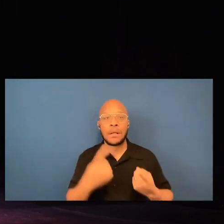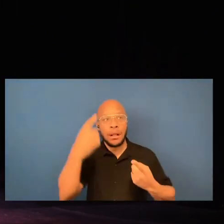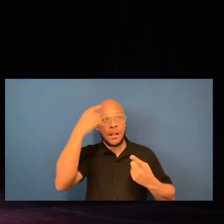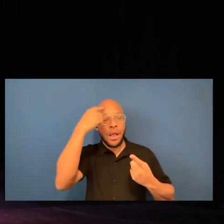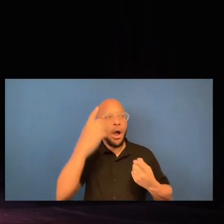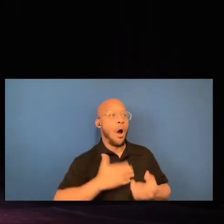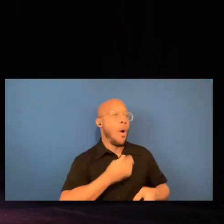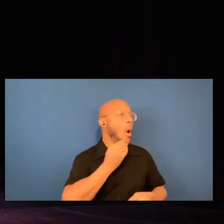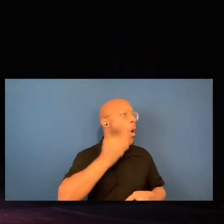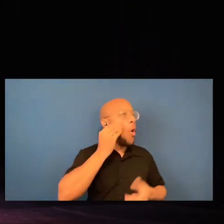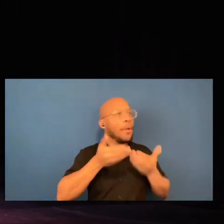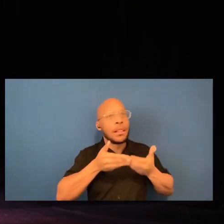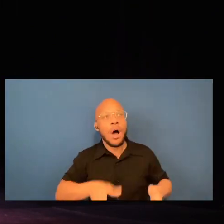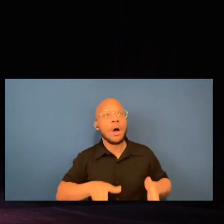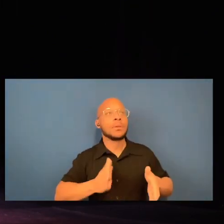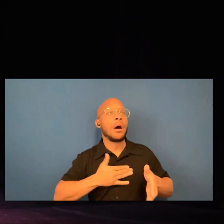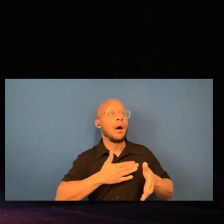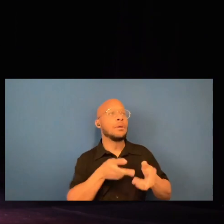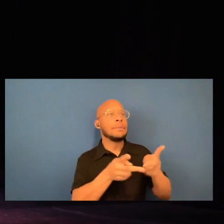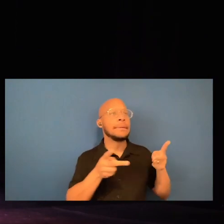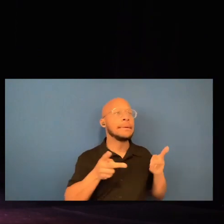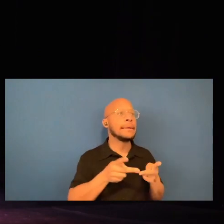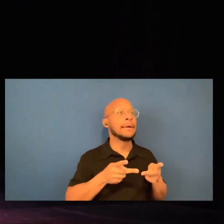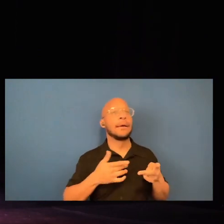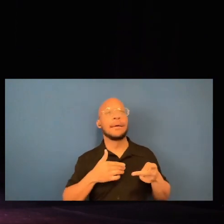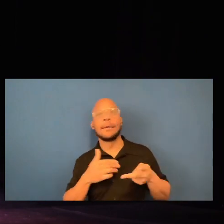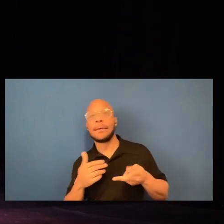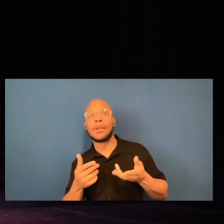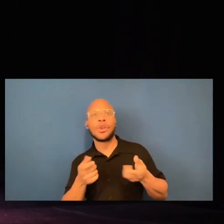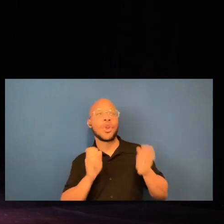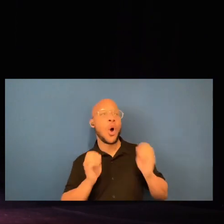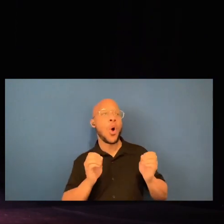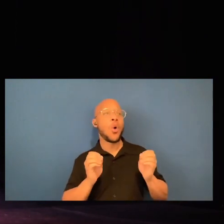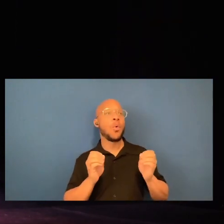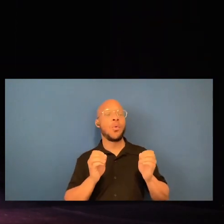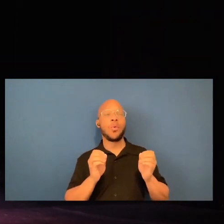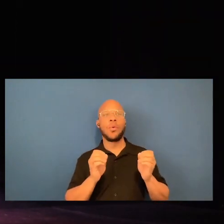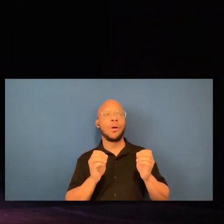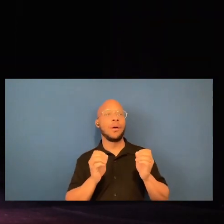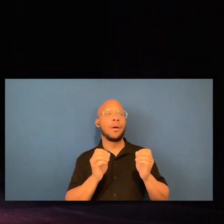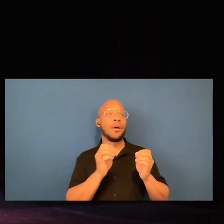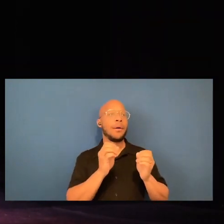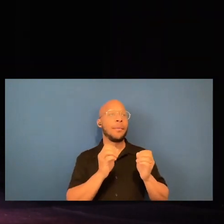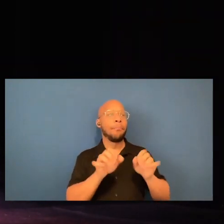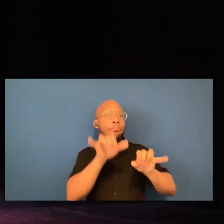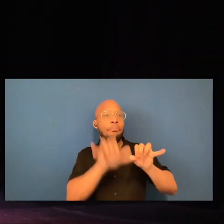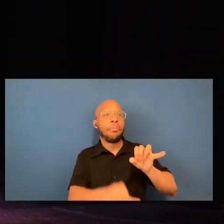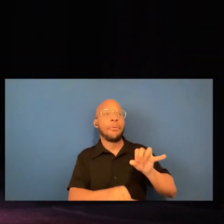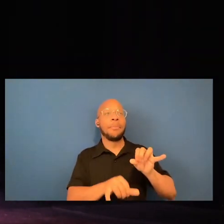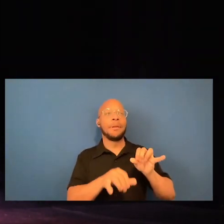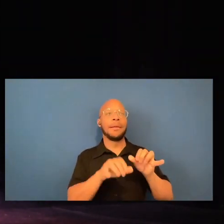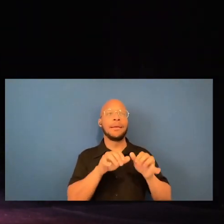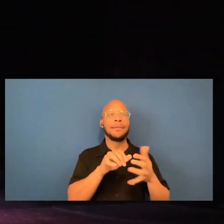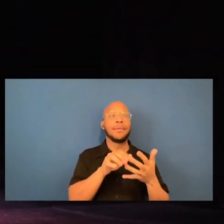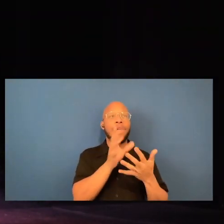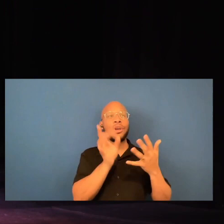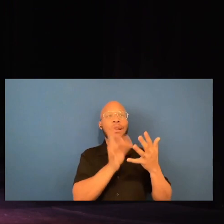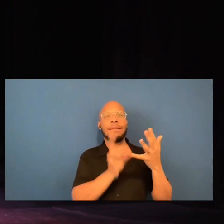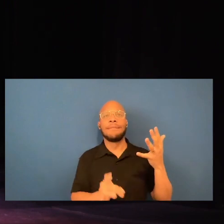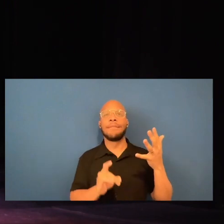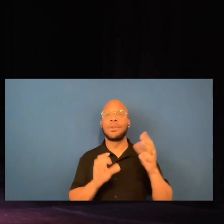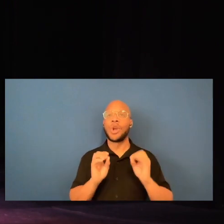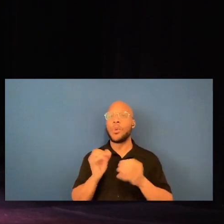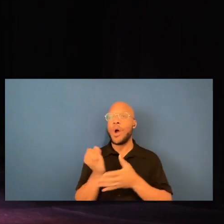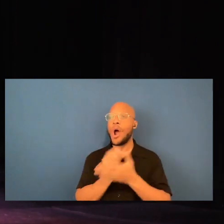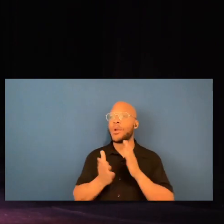of the permanent alternative. There's no more artist-run spaces in New York City. And it was that home has never been the brick and